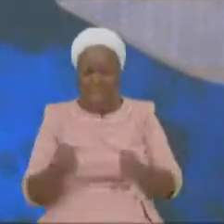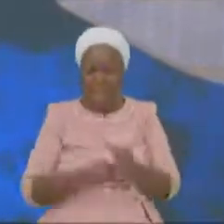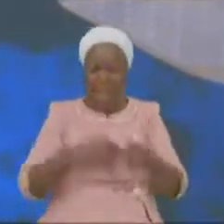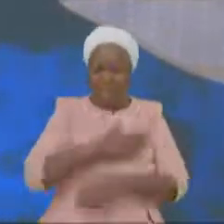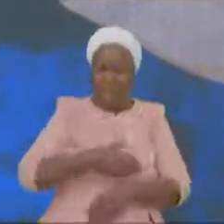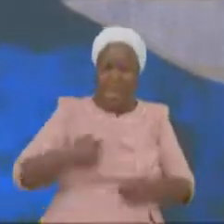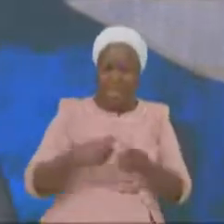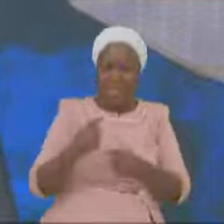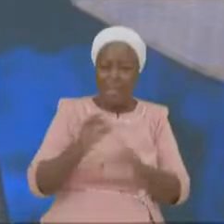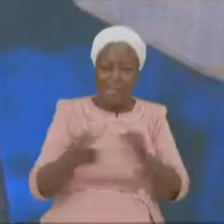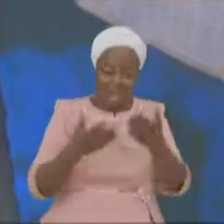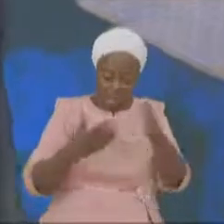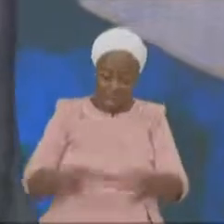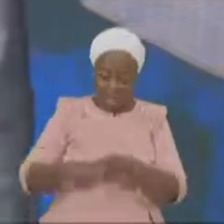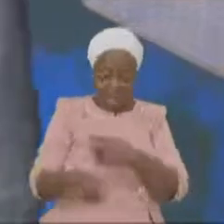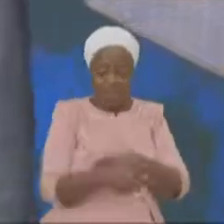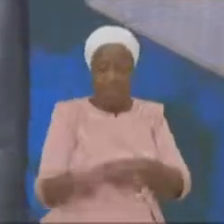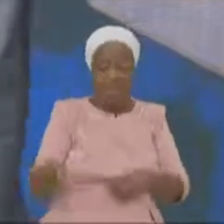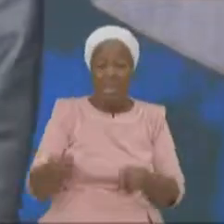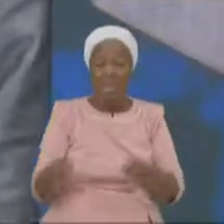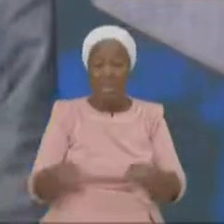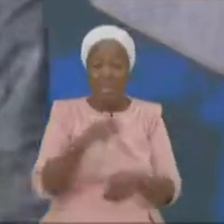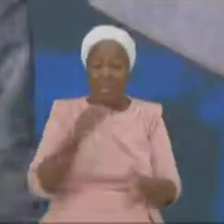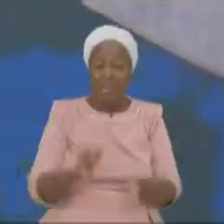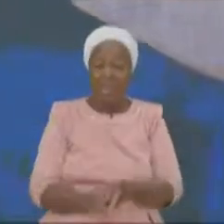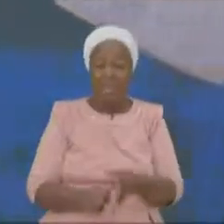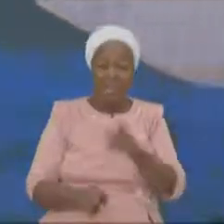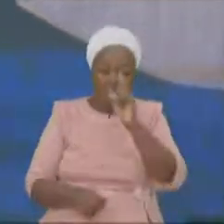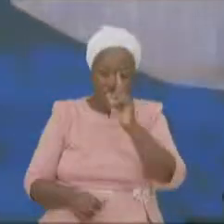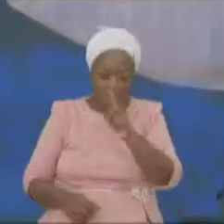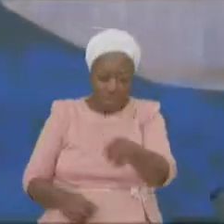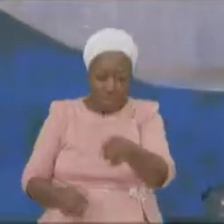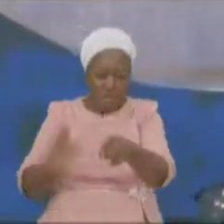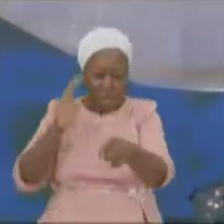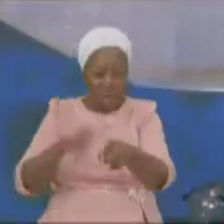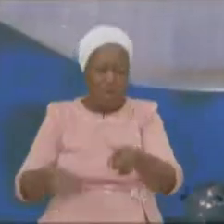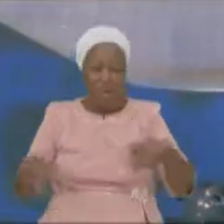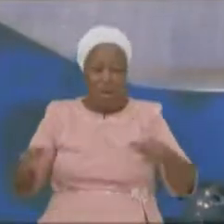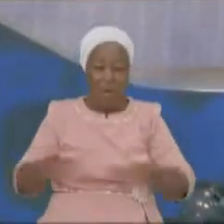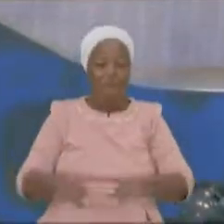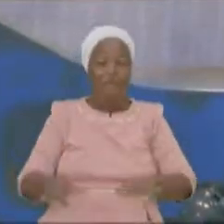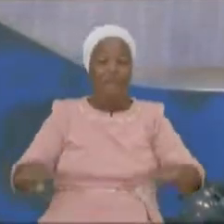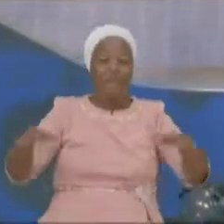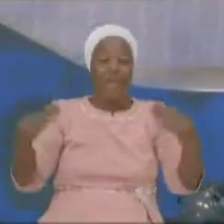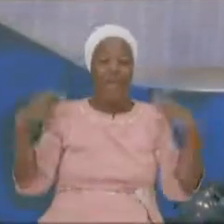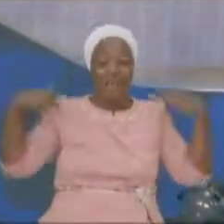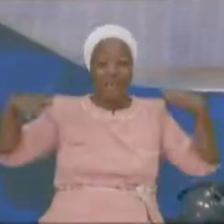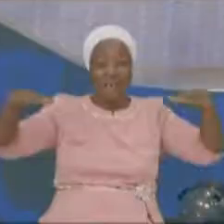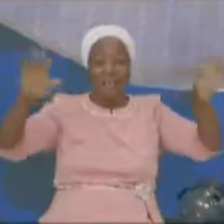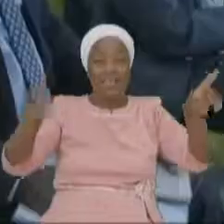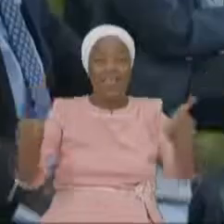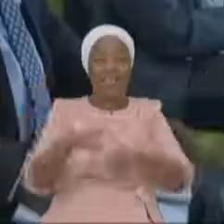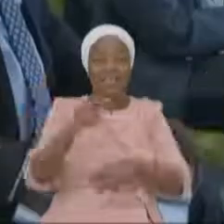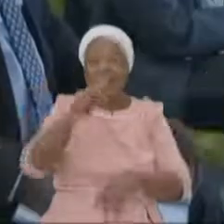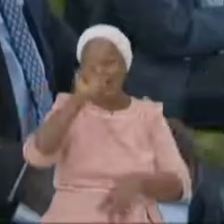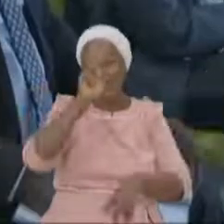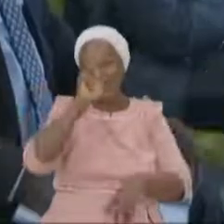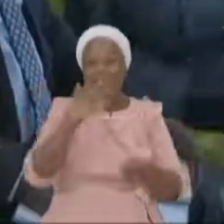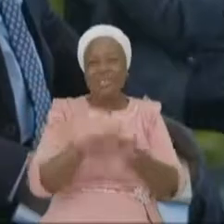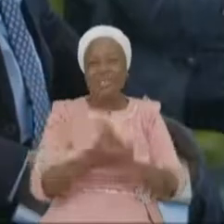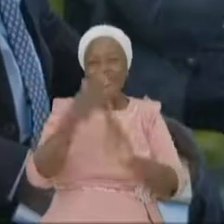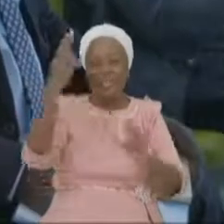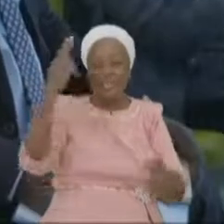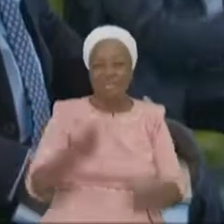are dead to them, you will soar up like an eagle in Jesus'